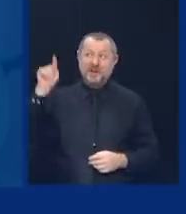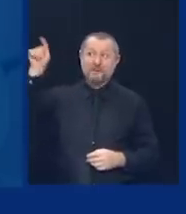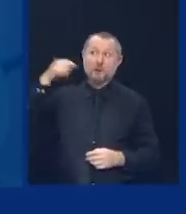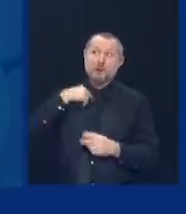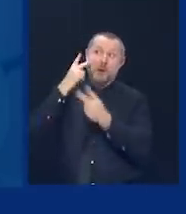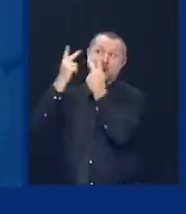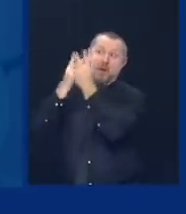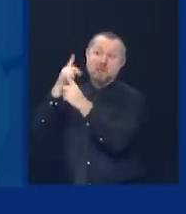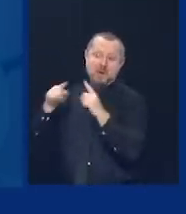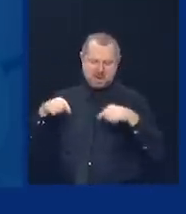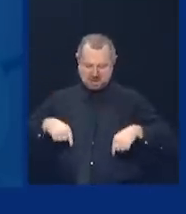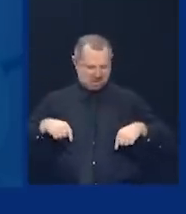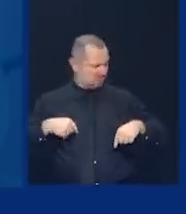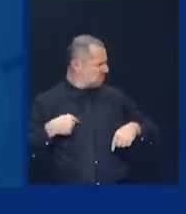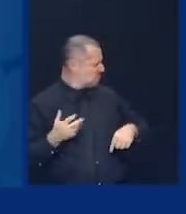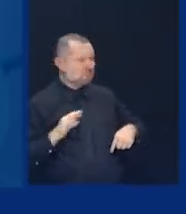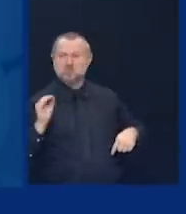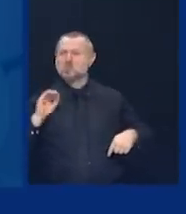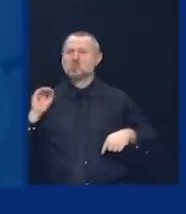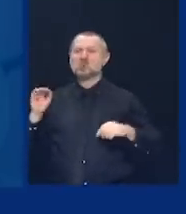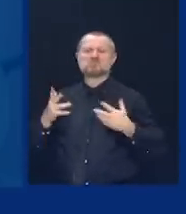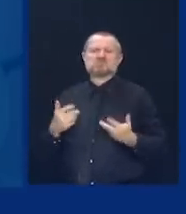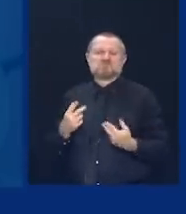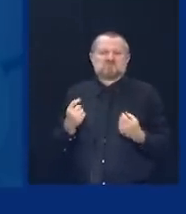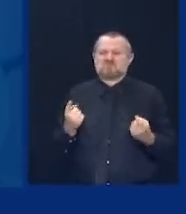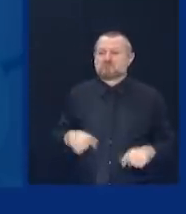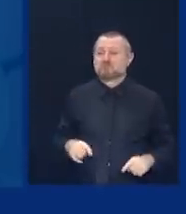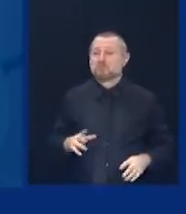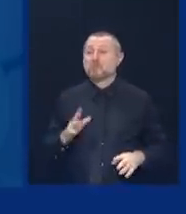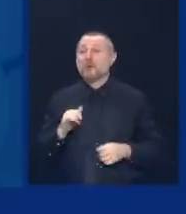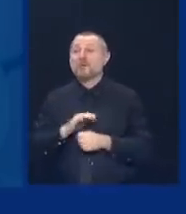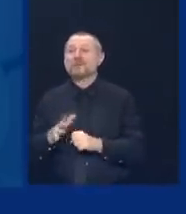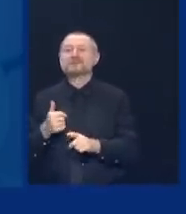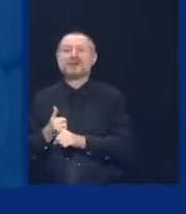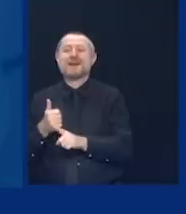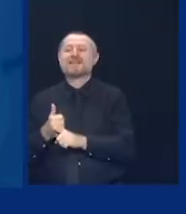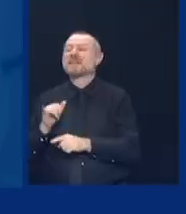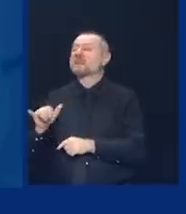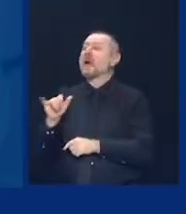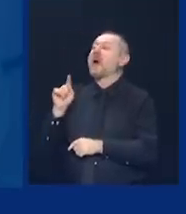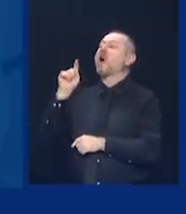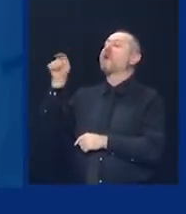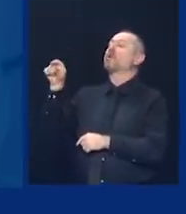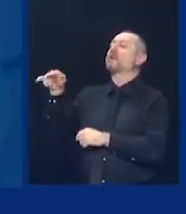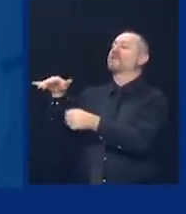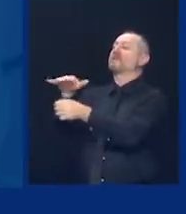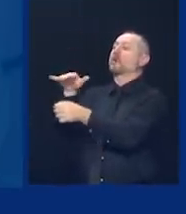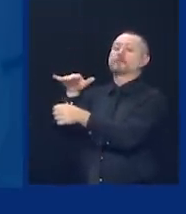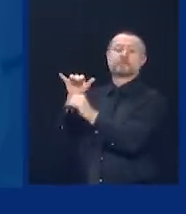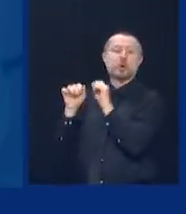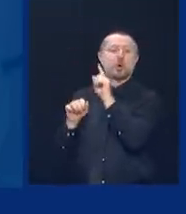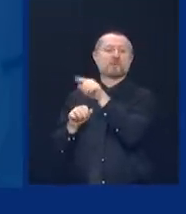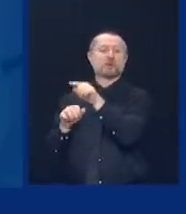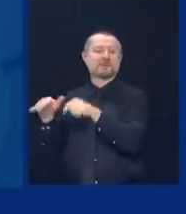to us. It's happening to them over there.